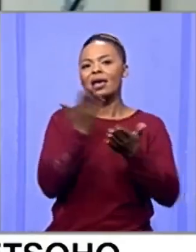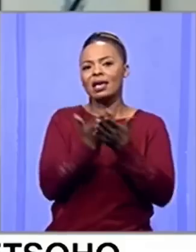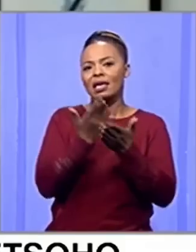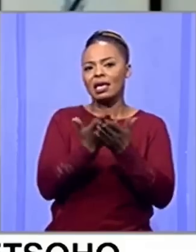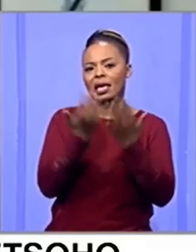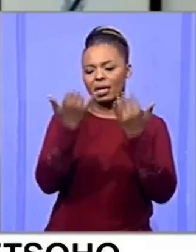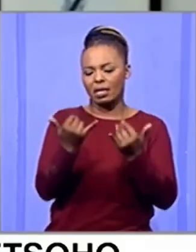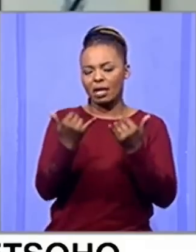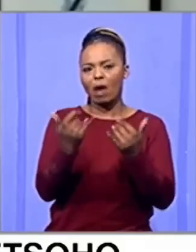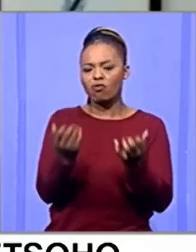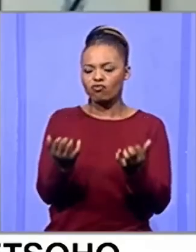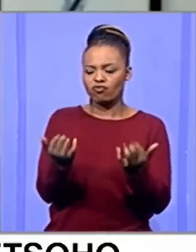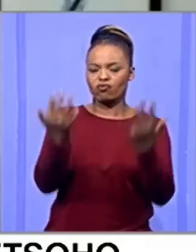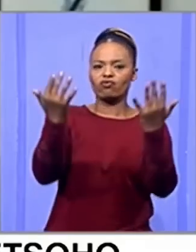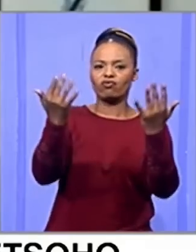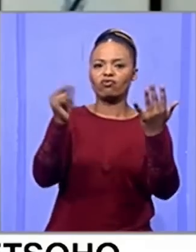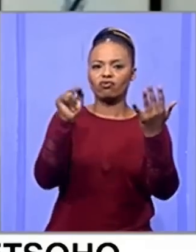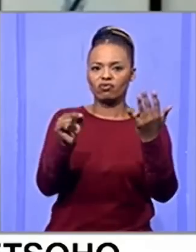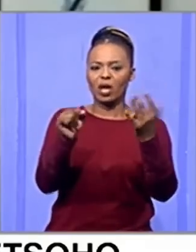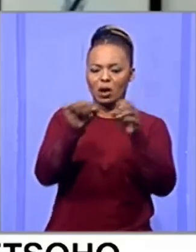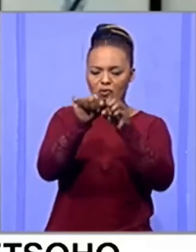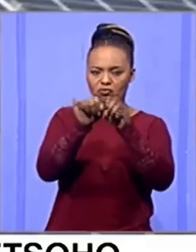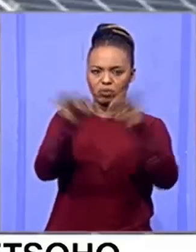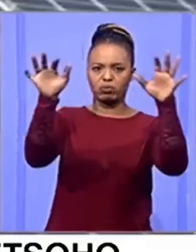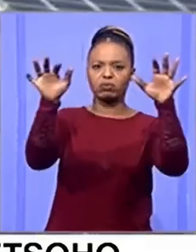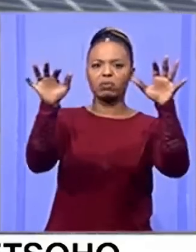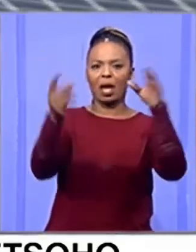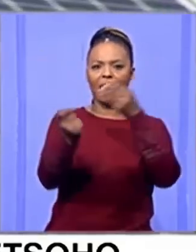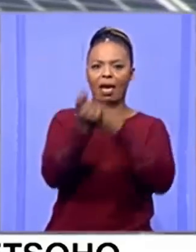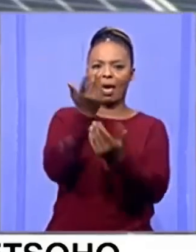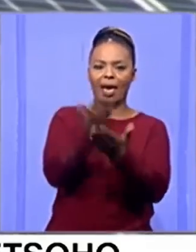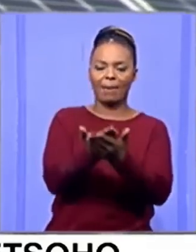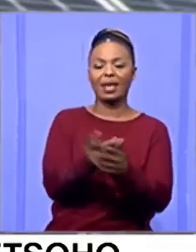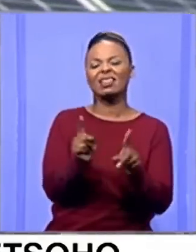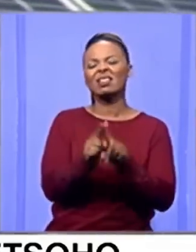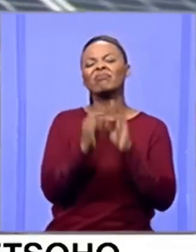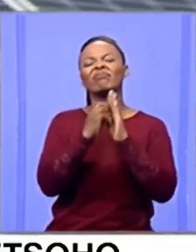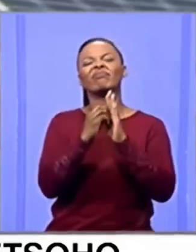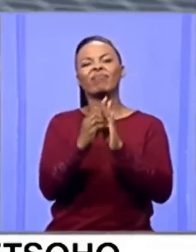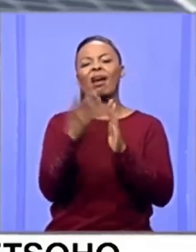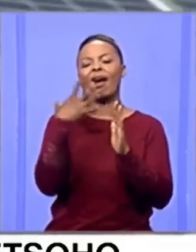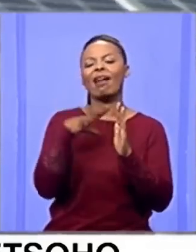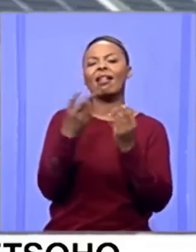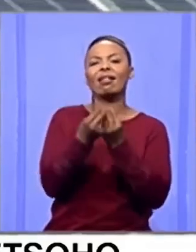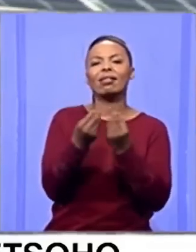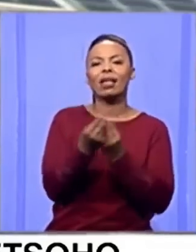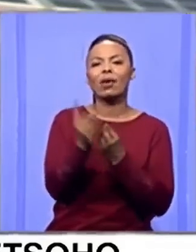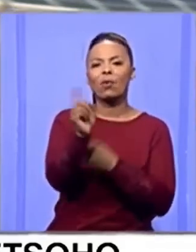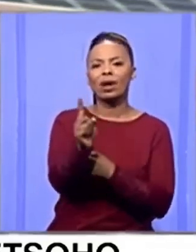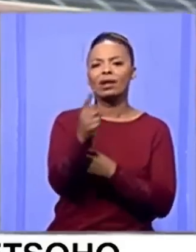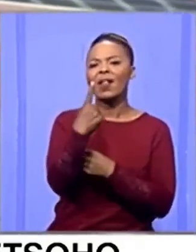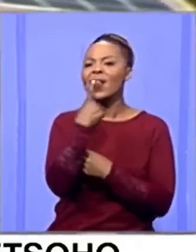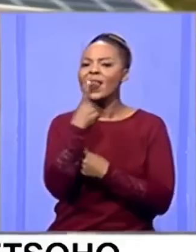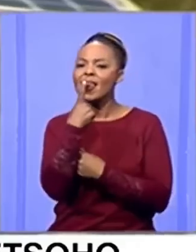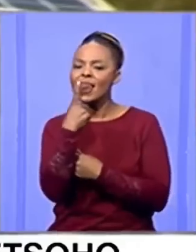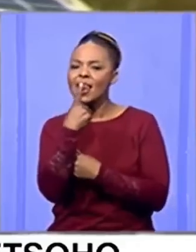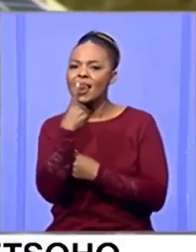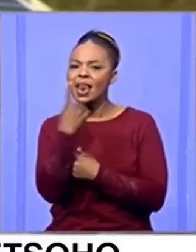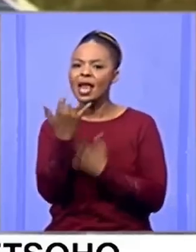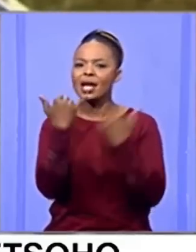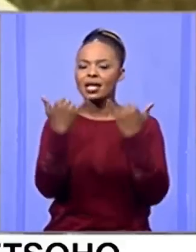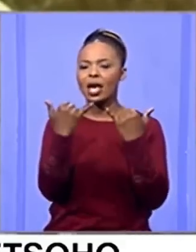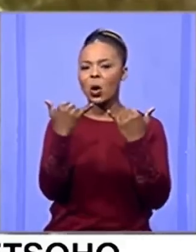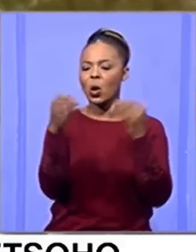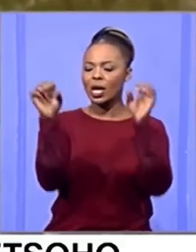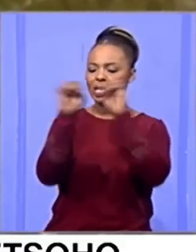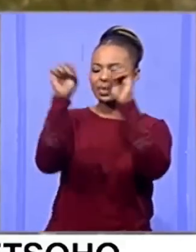cause the fire to spread. Associated with, there are other problems. For instance, there's often lithium-ion batteries with these systems. They may not